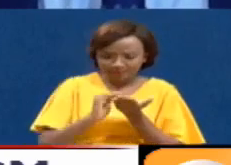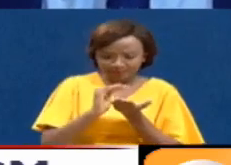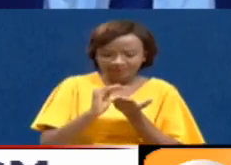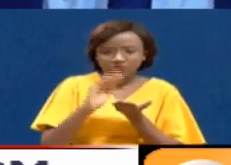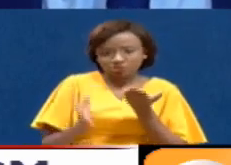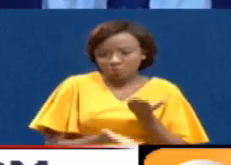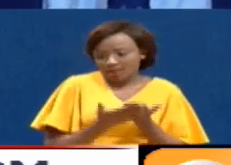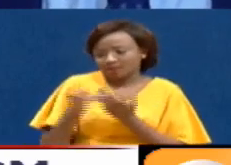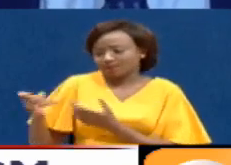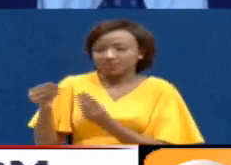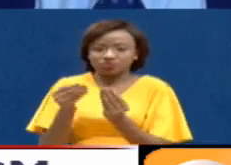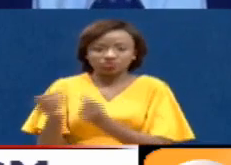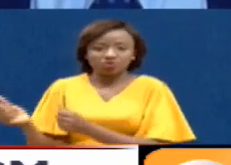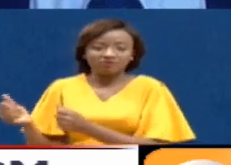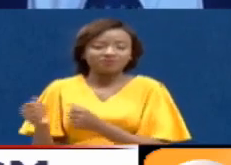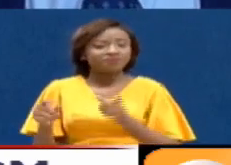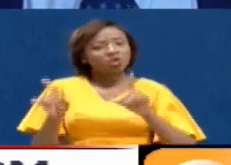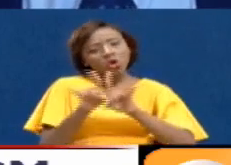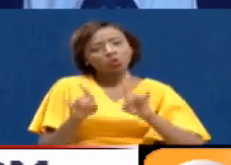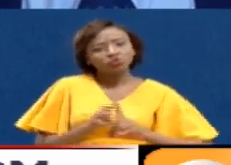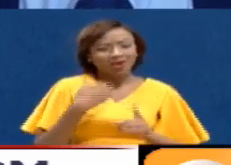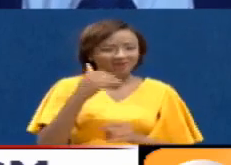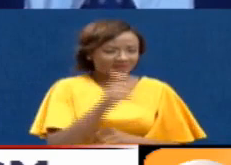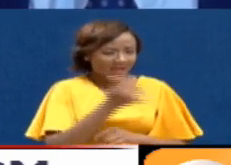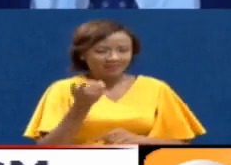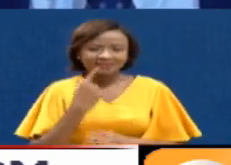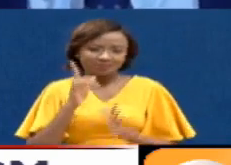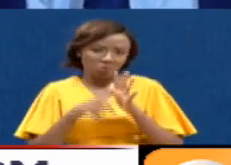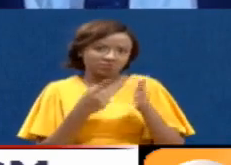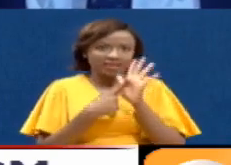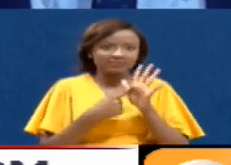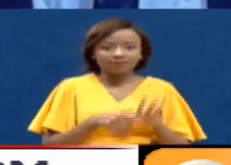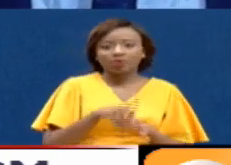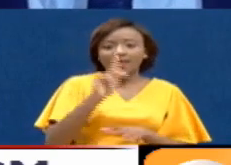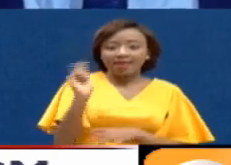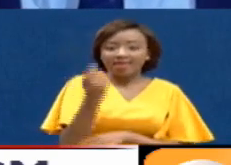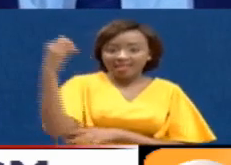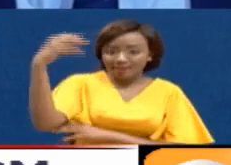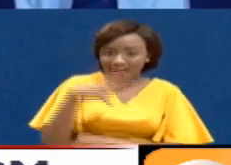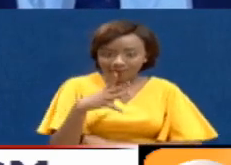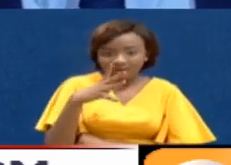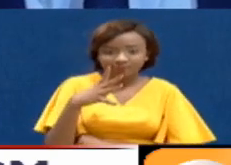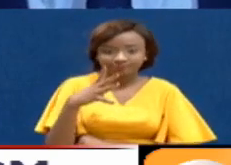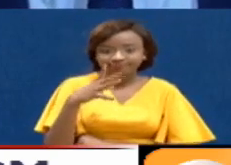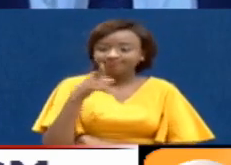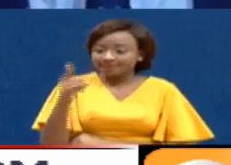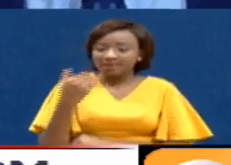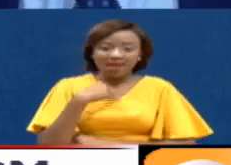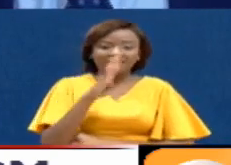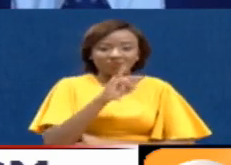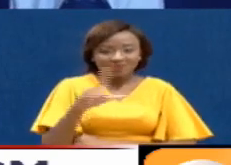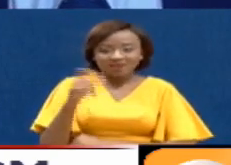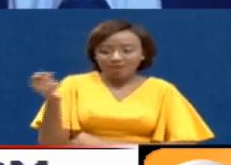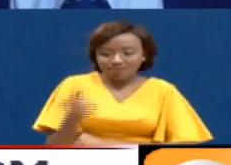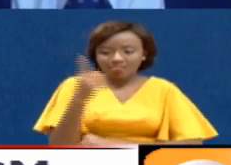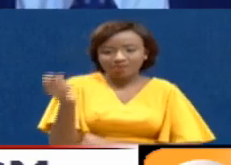the crisis that we currently face. There are those who say entities like, you know, Kenya Power, who have daily obligations that or